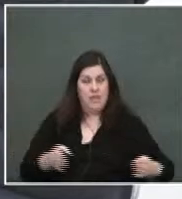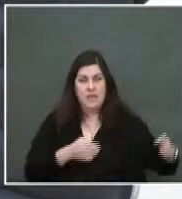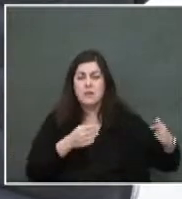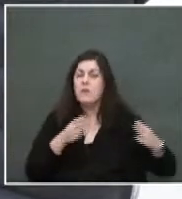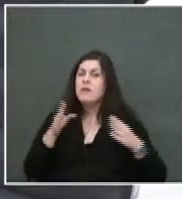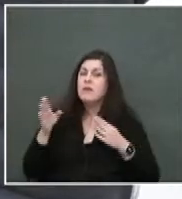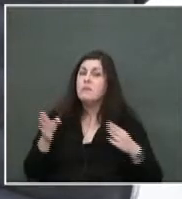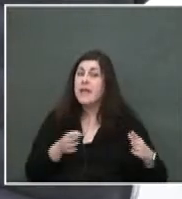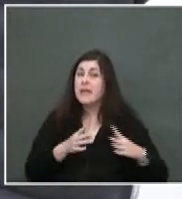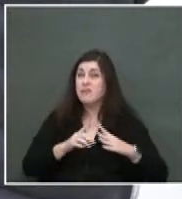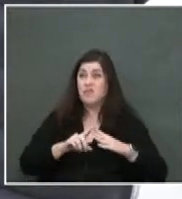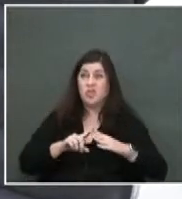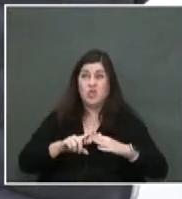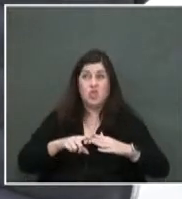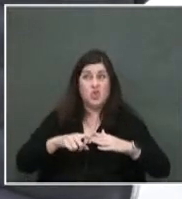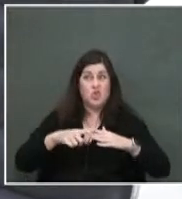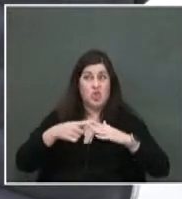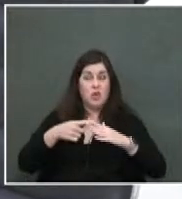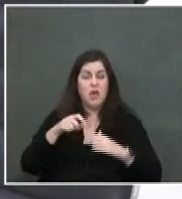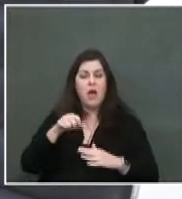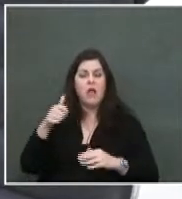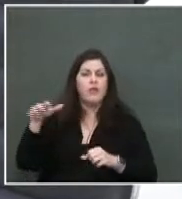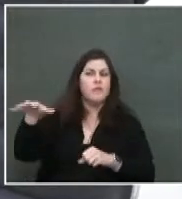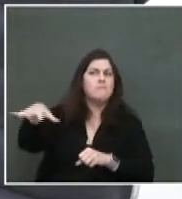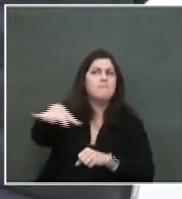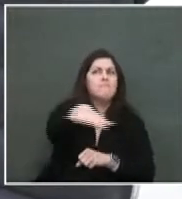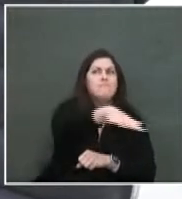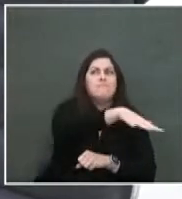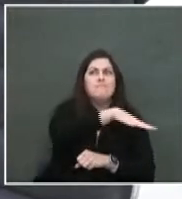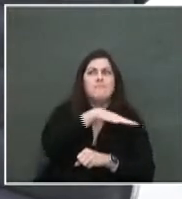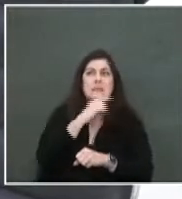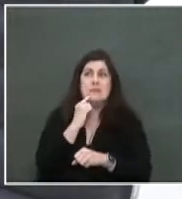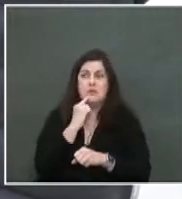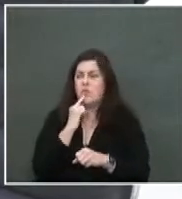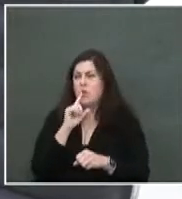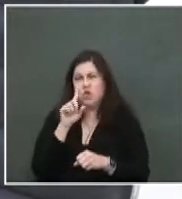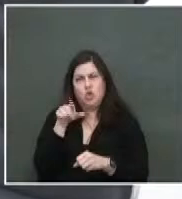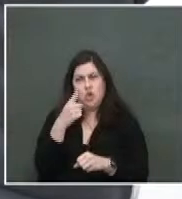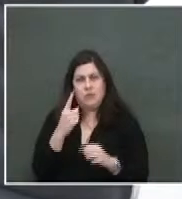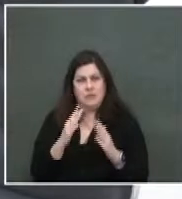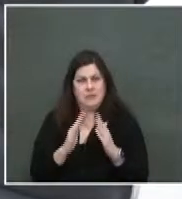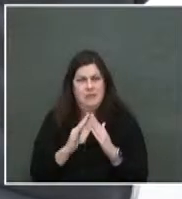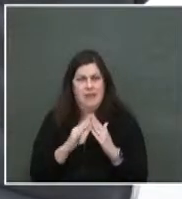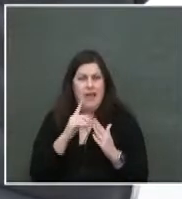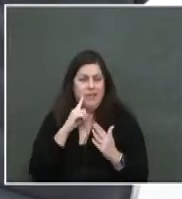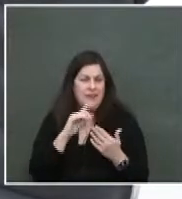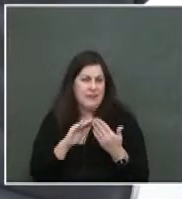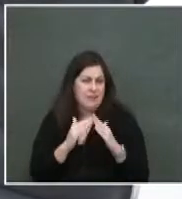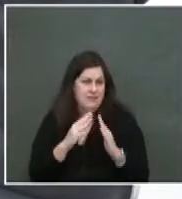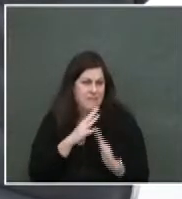plans for rolling that out in other places? I think it was fine in downtown. I